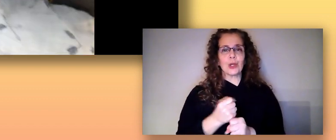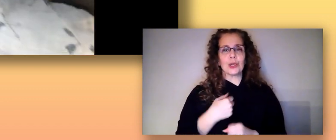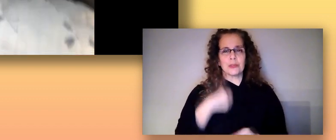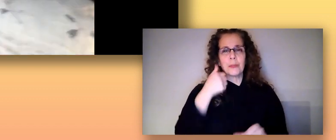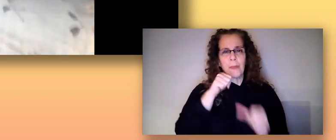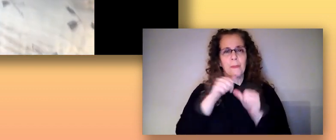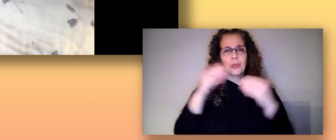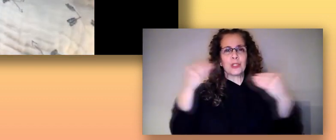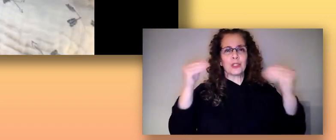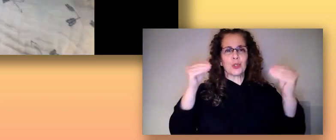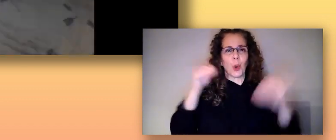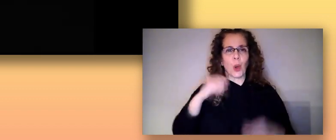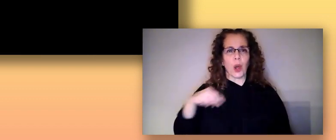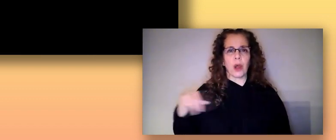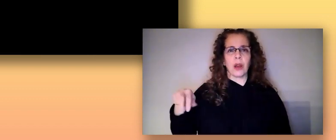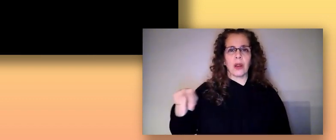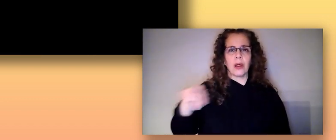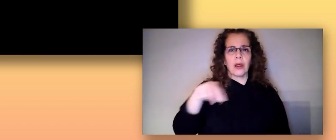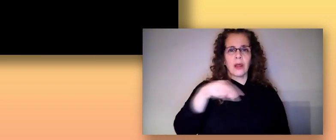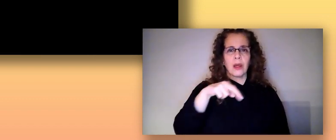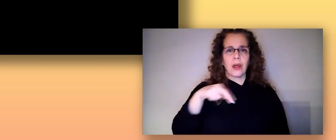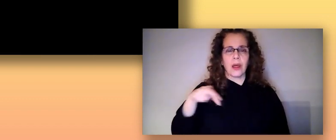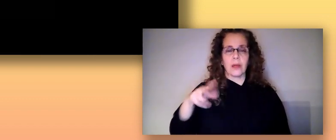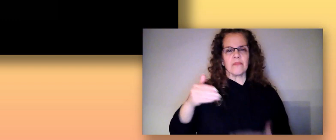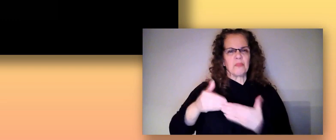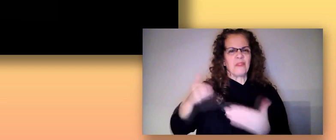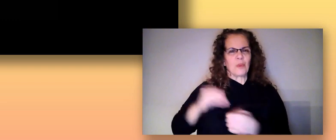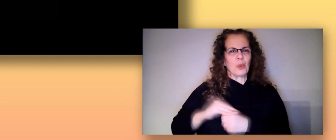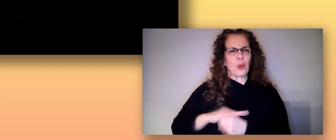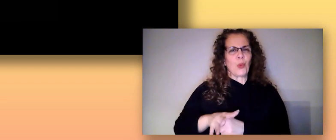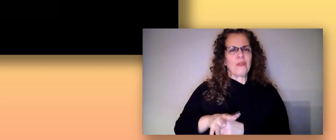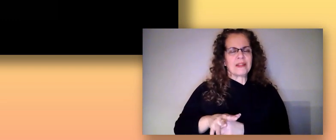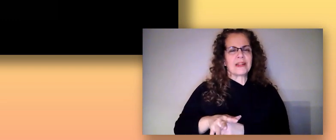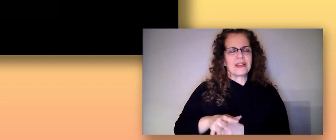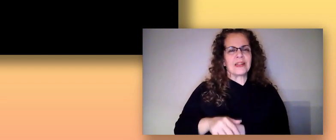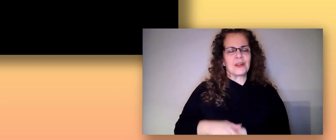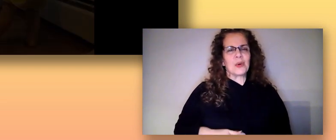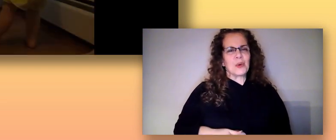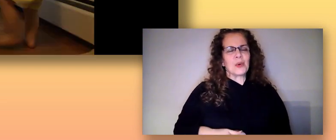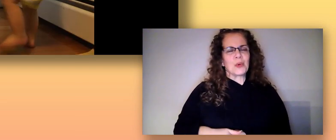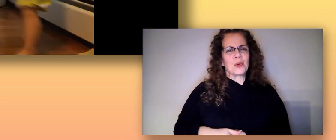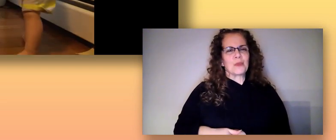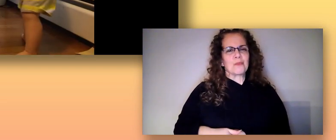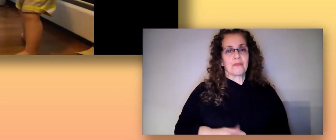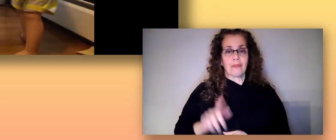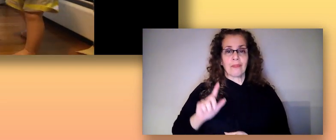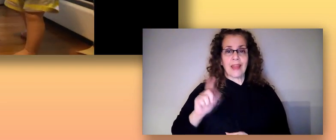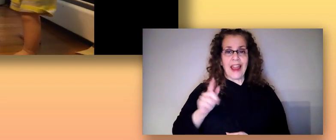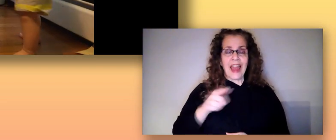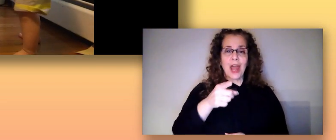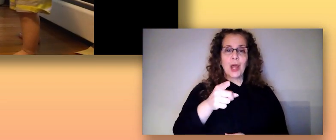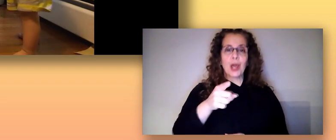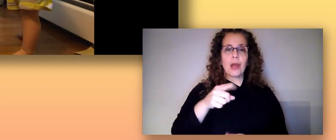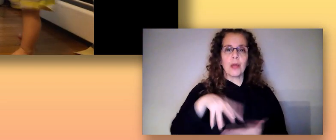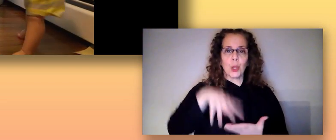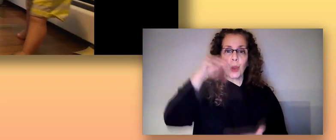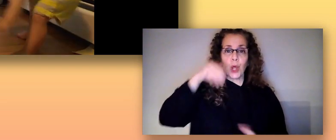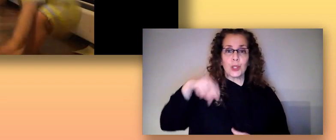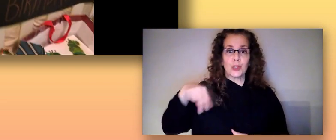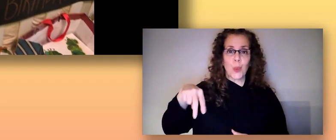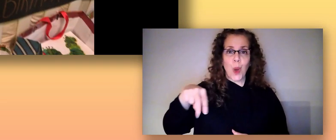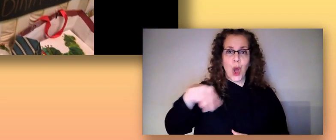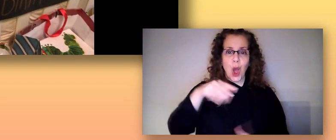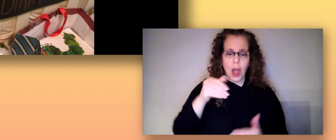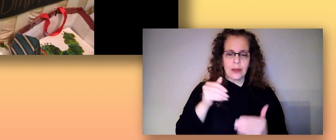around Target in the time before masks. After, you learned how to walk in May, right around your